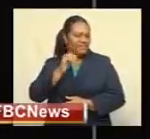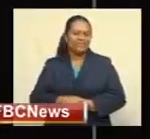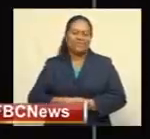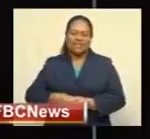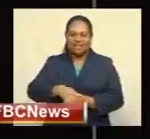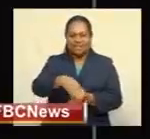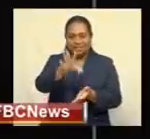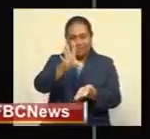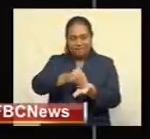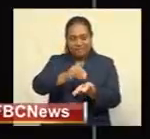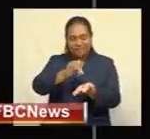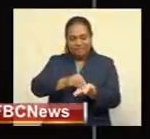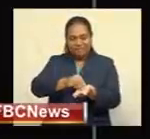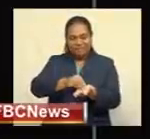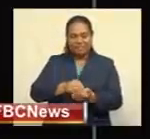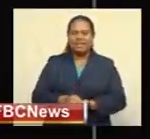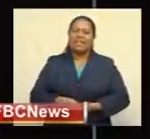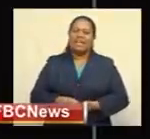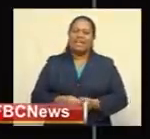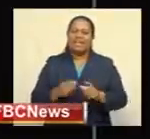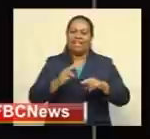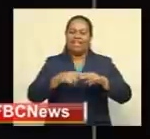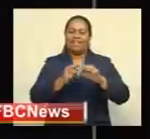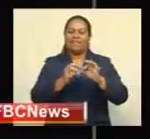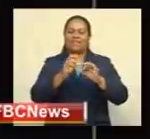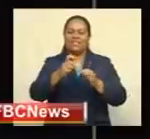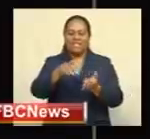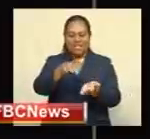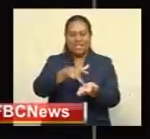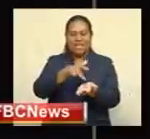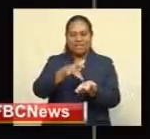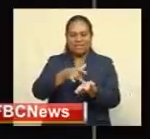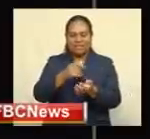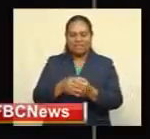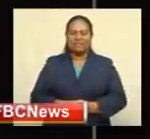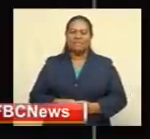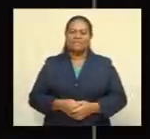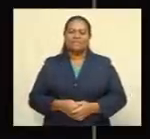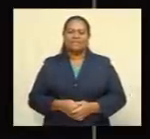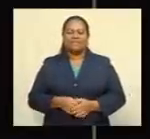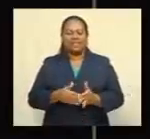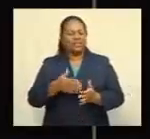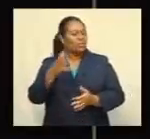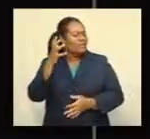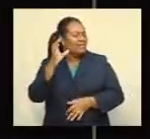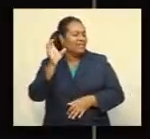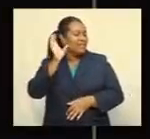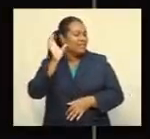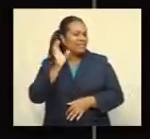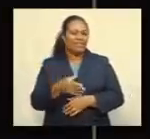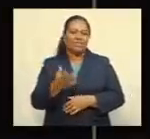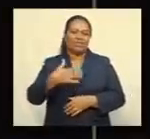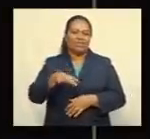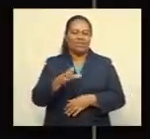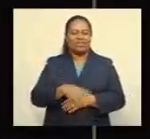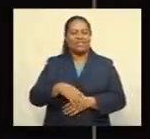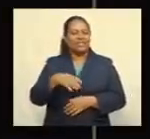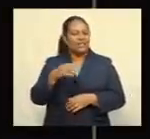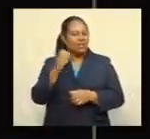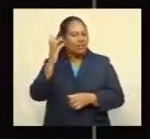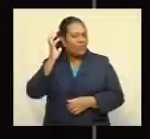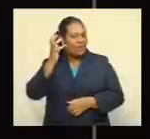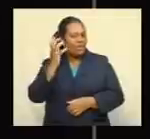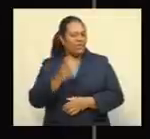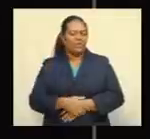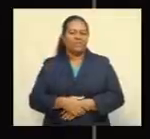our FBC app to keep updated with the very latest news and sports and listen to our 6 radio stations live. That's your news